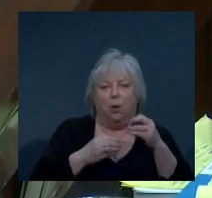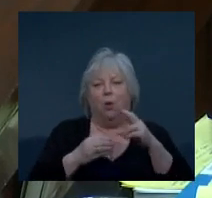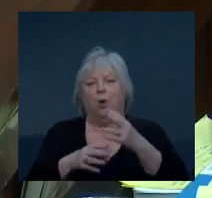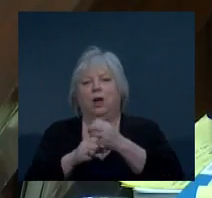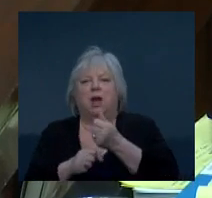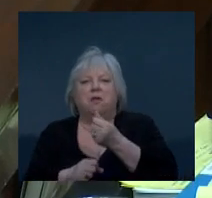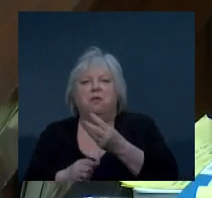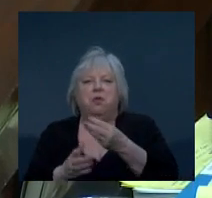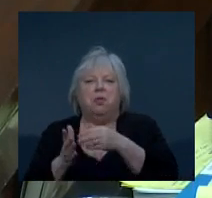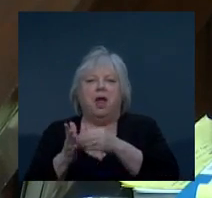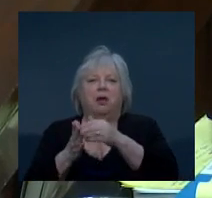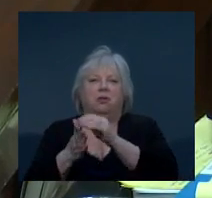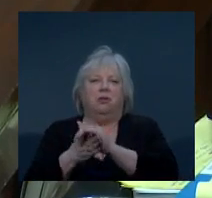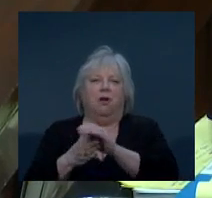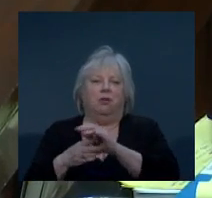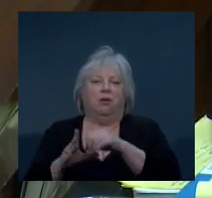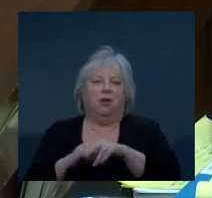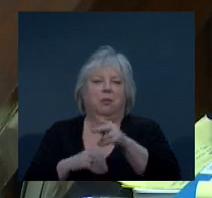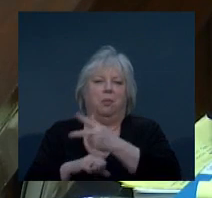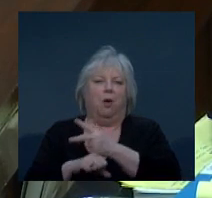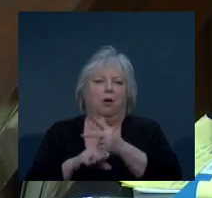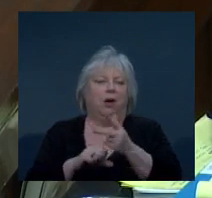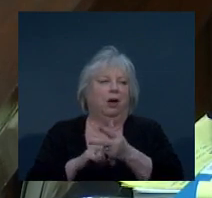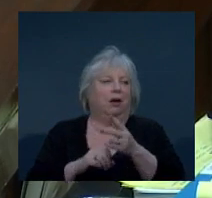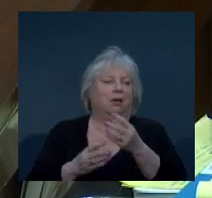few $1,000s in parking revenue? And